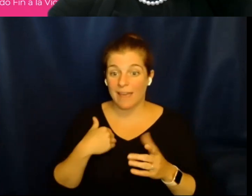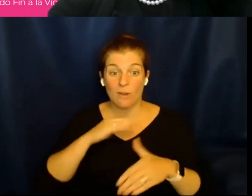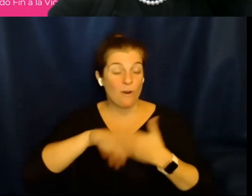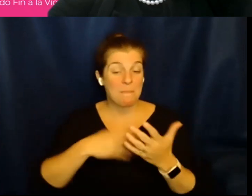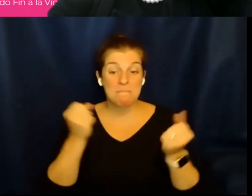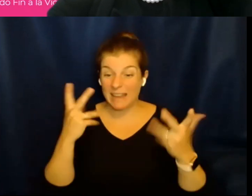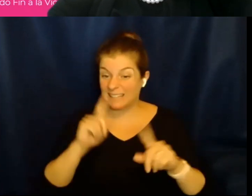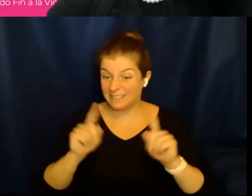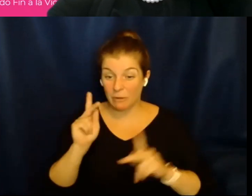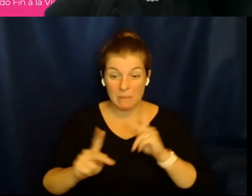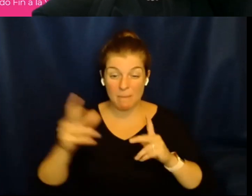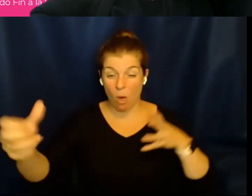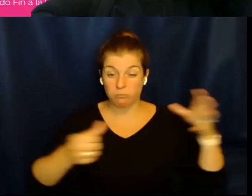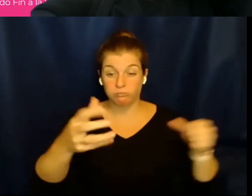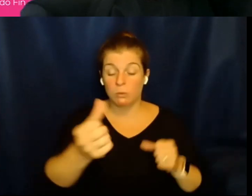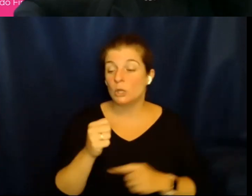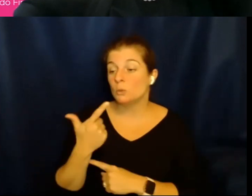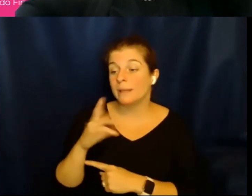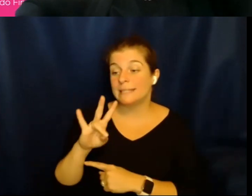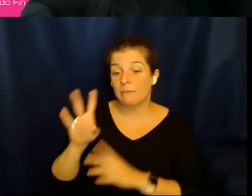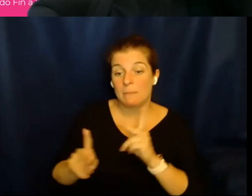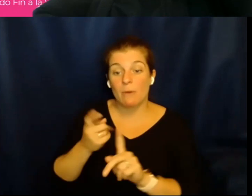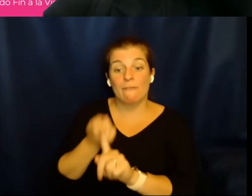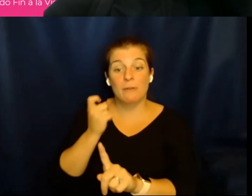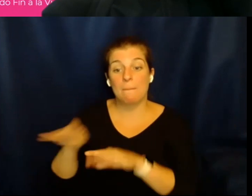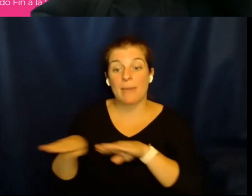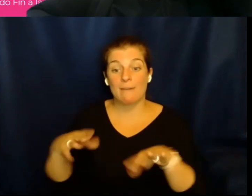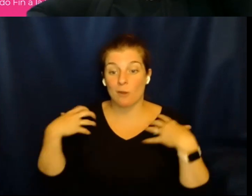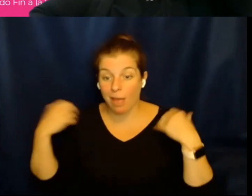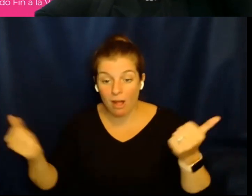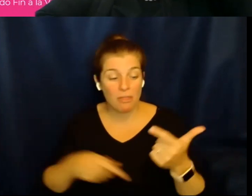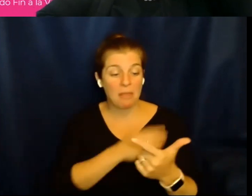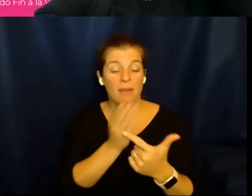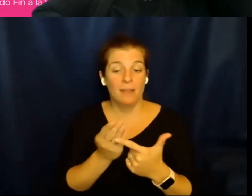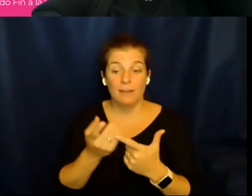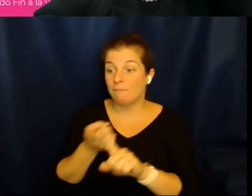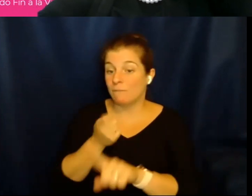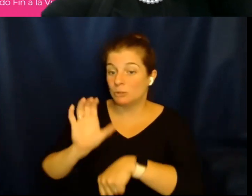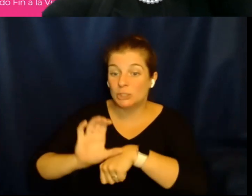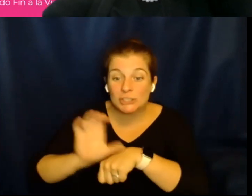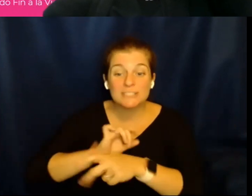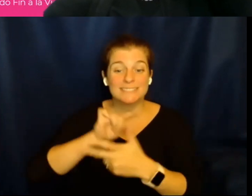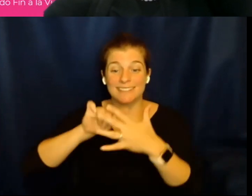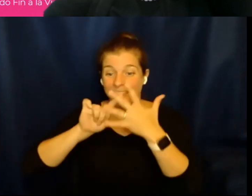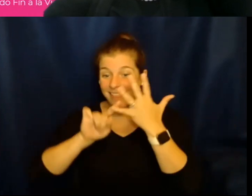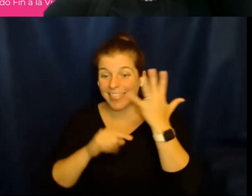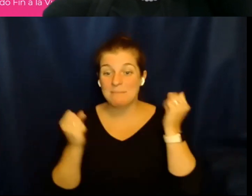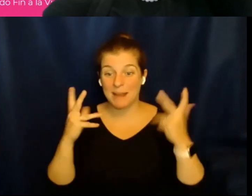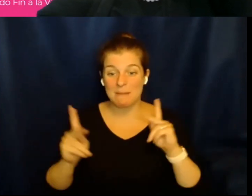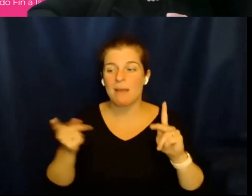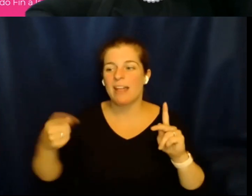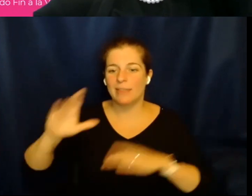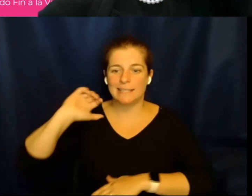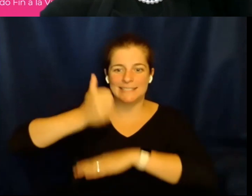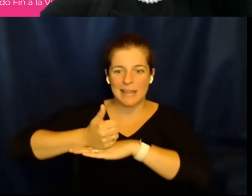27 from Behavioral Health, from churches, from all different entities, and they all set up their little